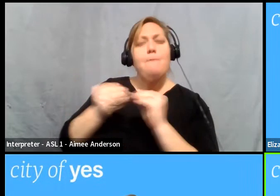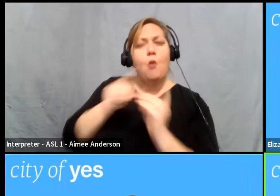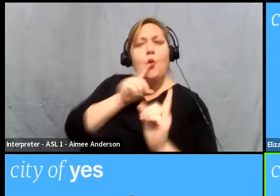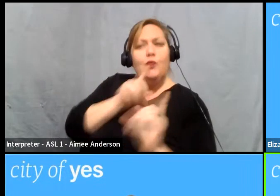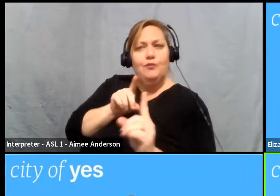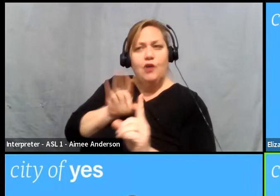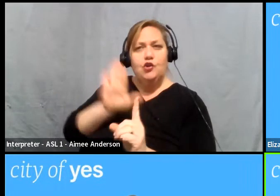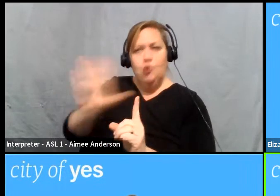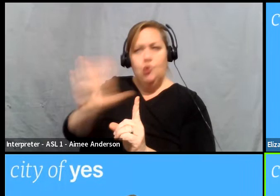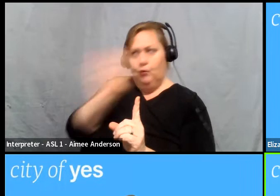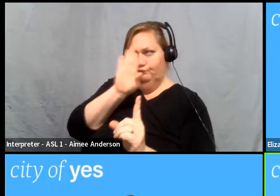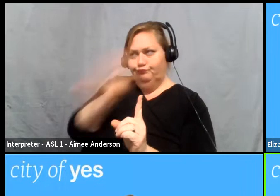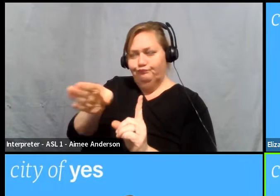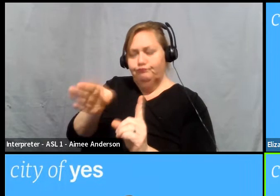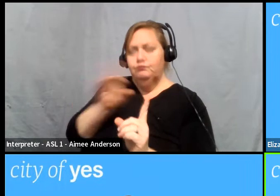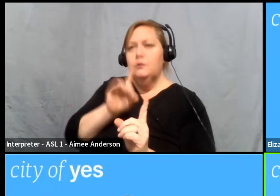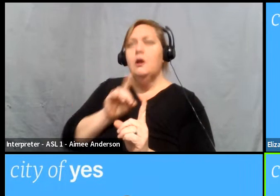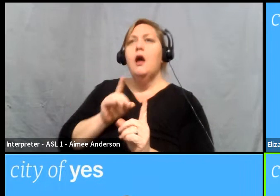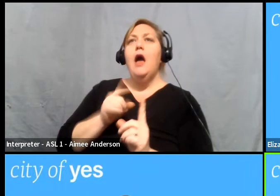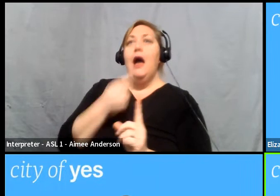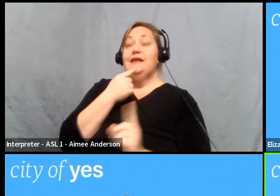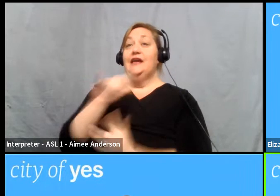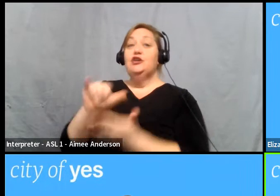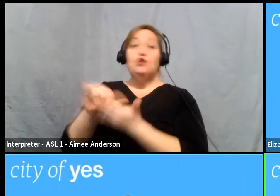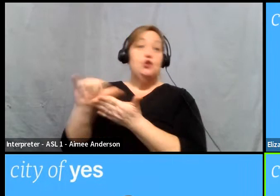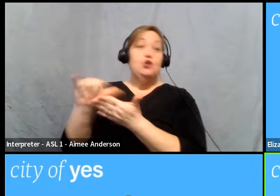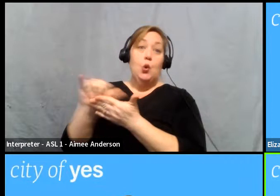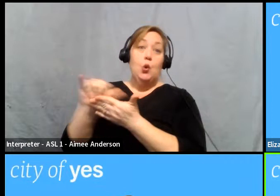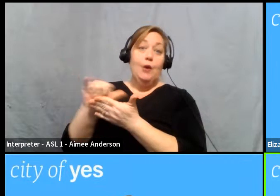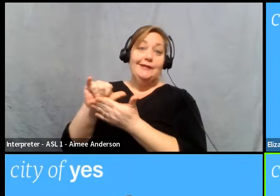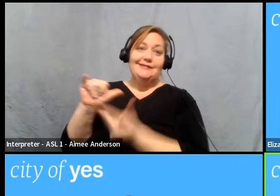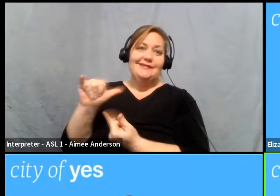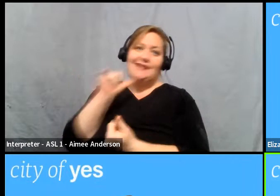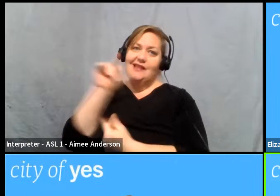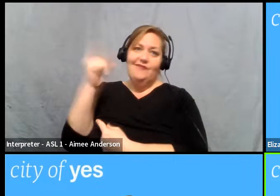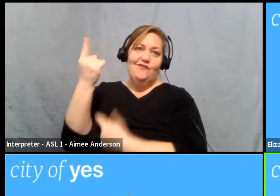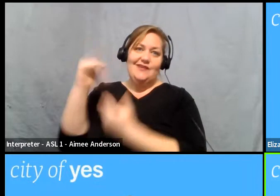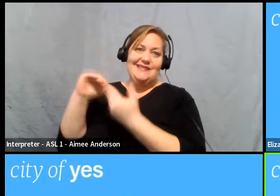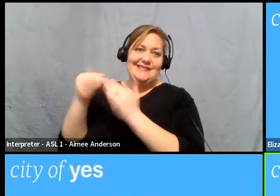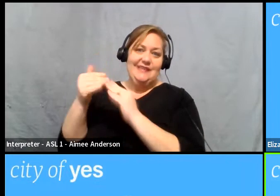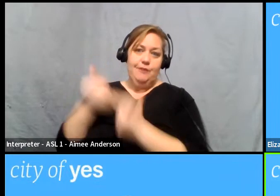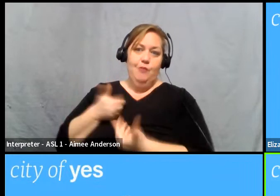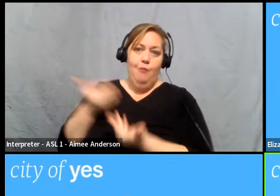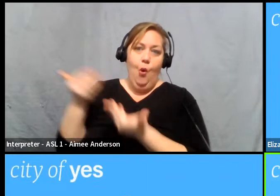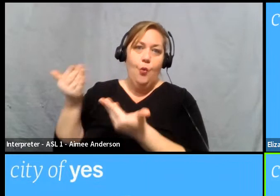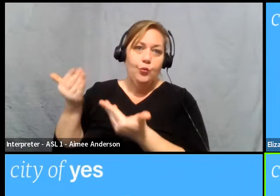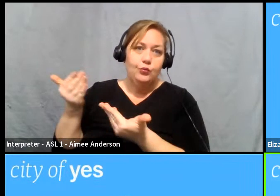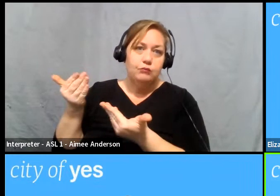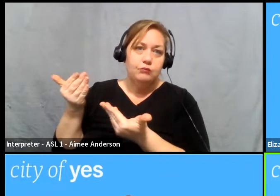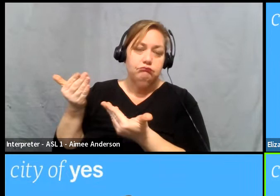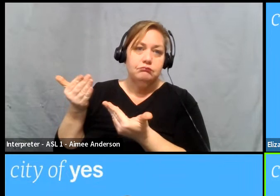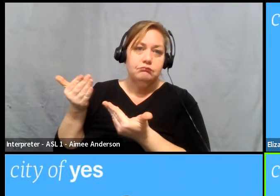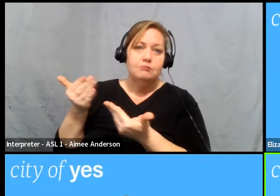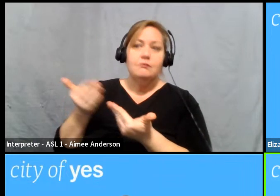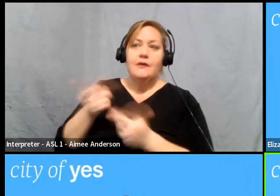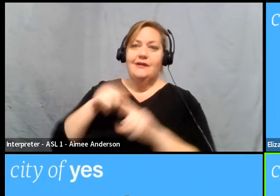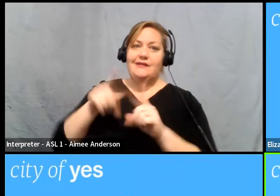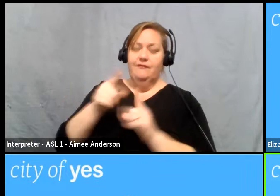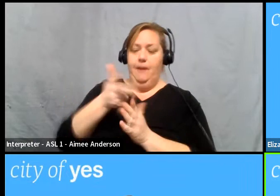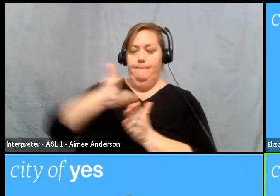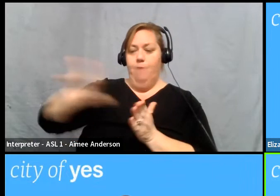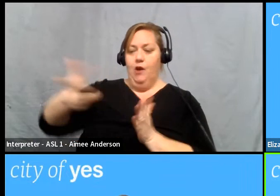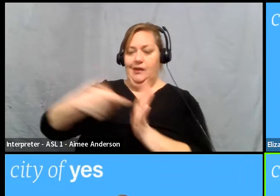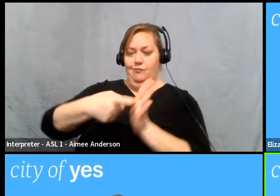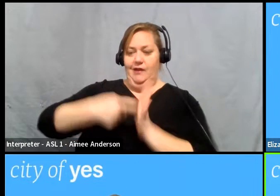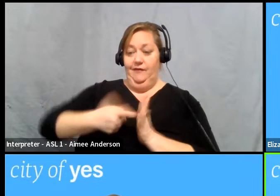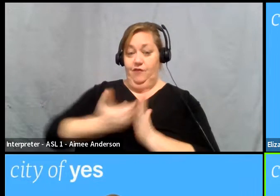your questions, I would say, is that New York is not the first city to propose lifting parking mandates for new